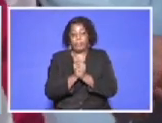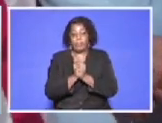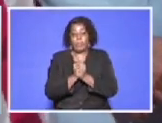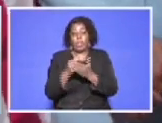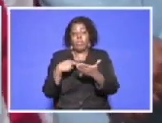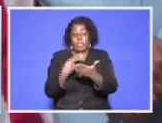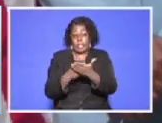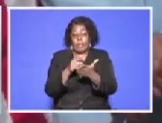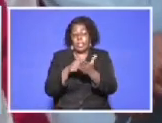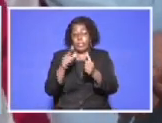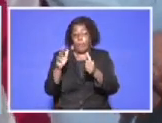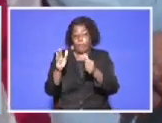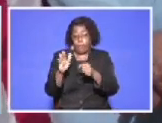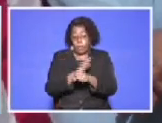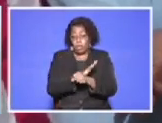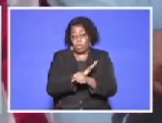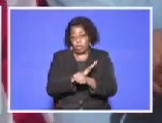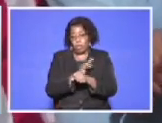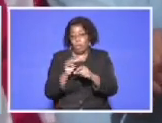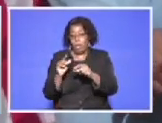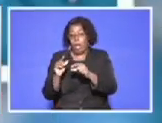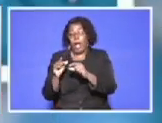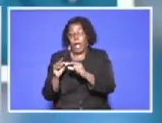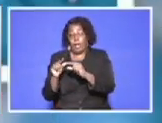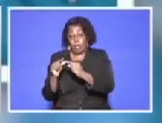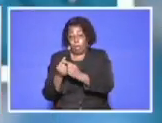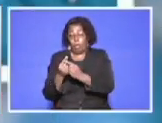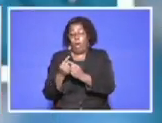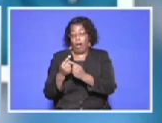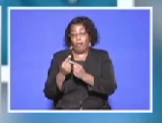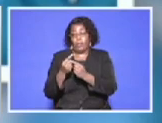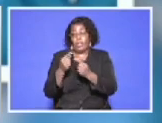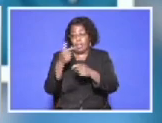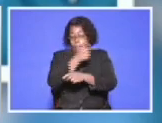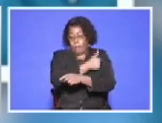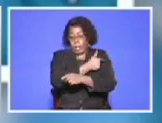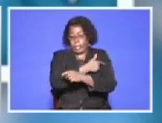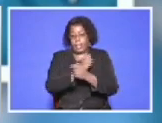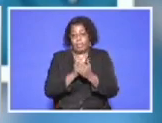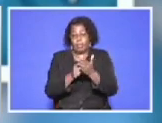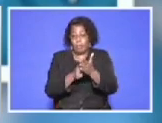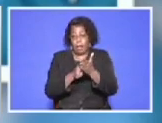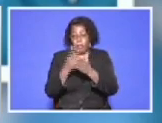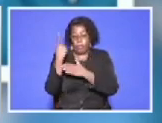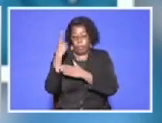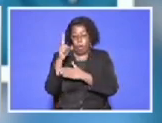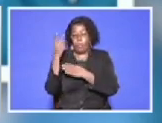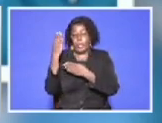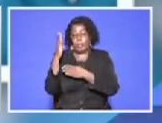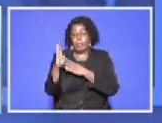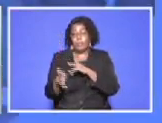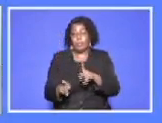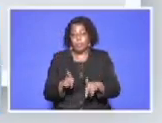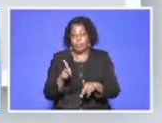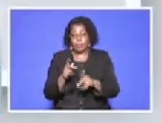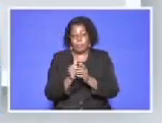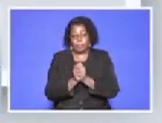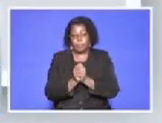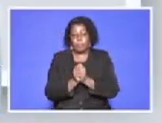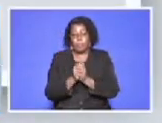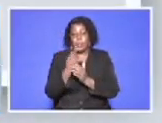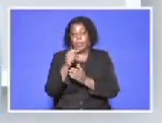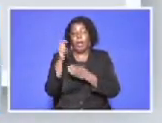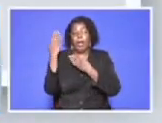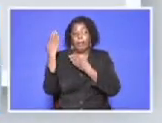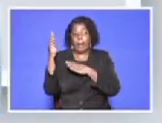of batches of the Pfizer vaccine will meet the demand for vaccines for the Bahamian people. The